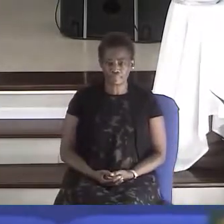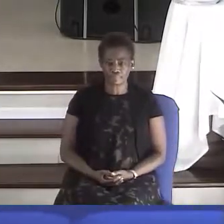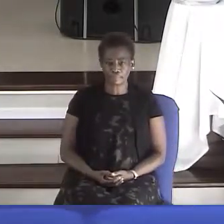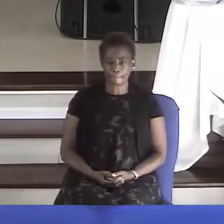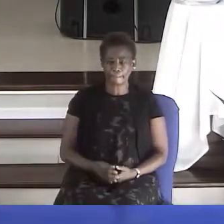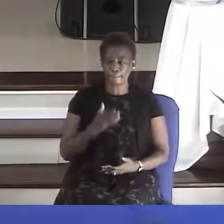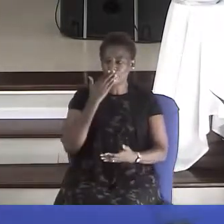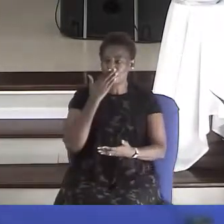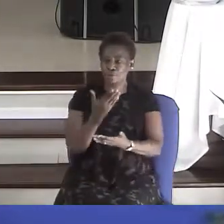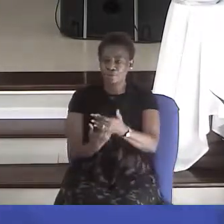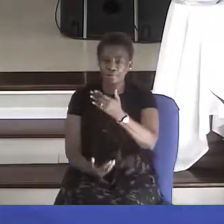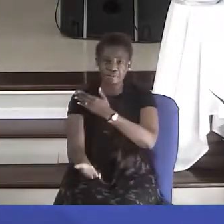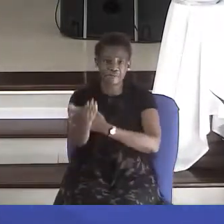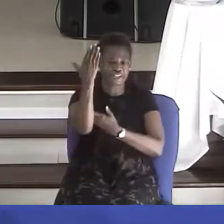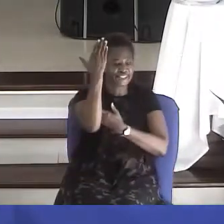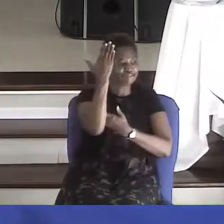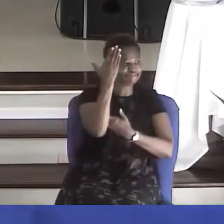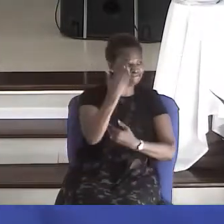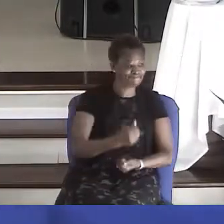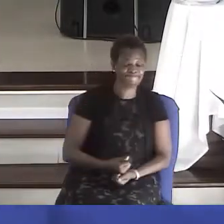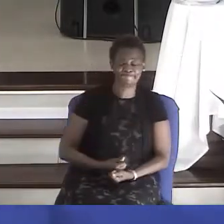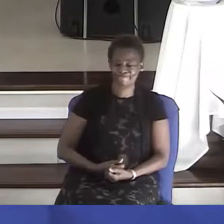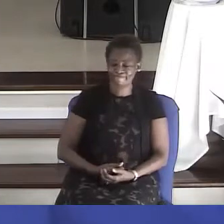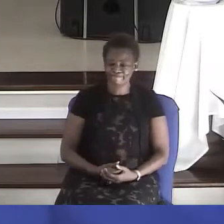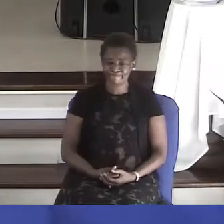Good morning.